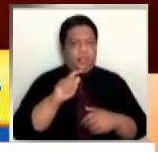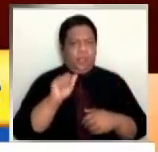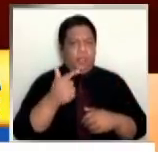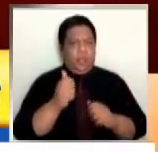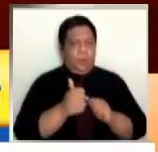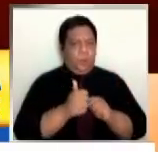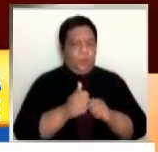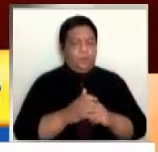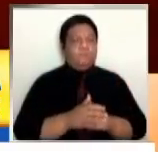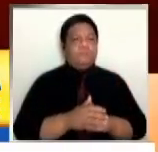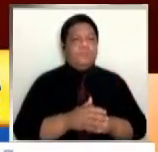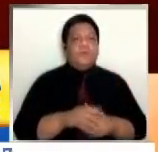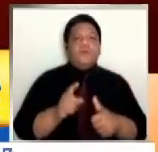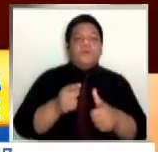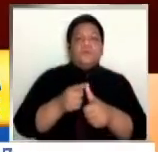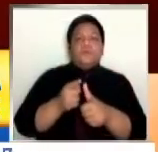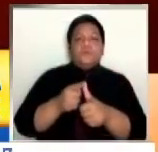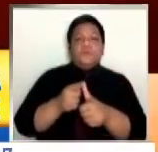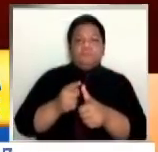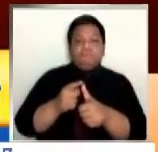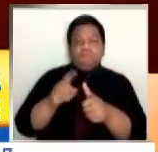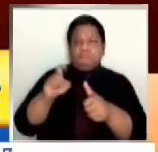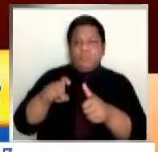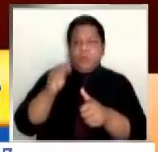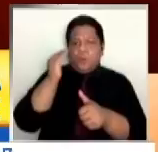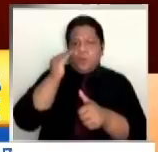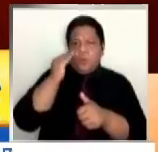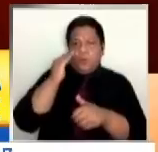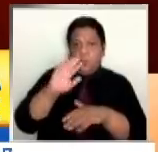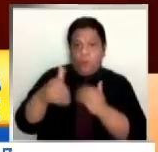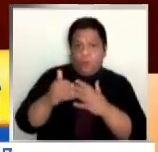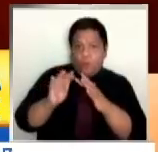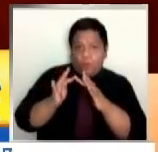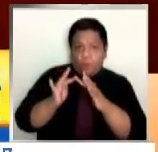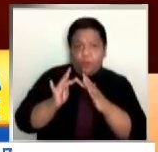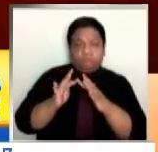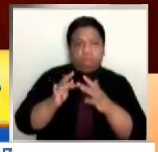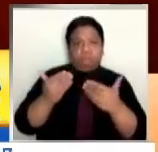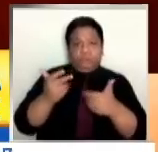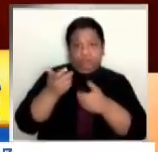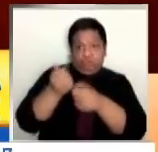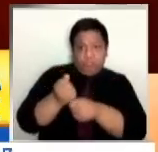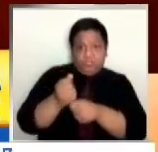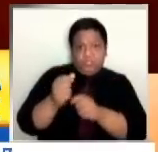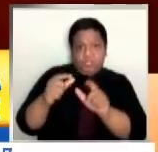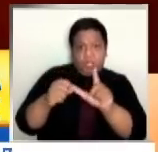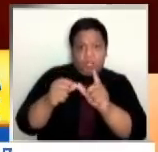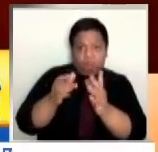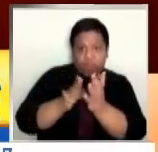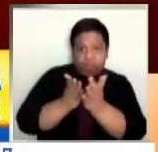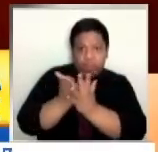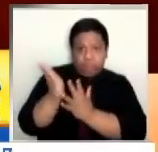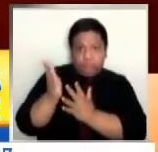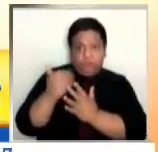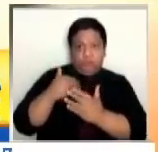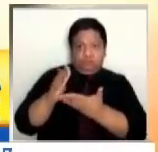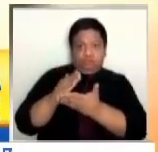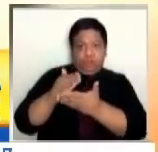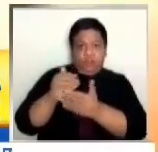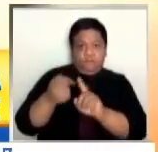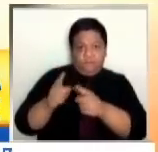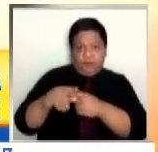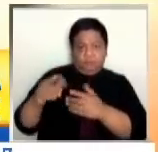consensual sa lahat ng ating online dealings. Never trust a link just because it was shared to us by a friend. Mm-hmm. Even